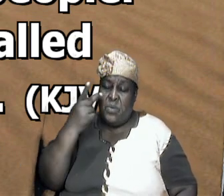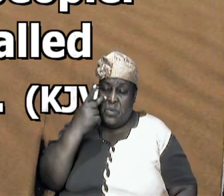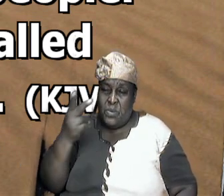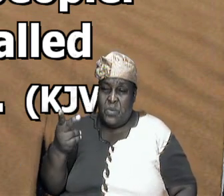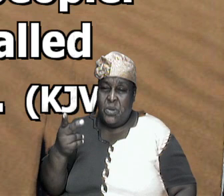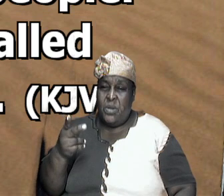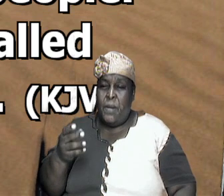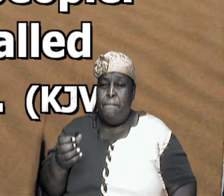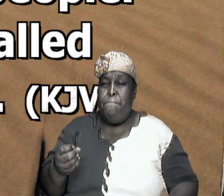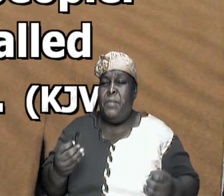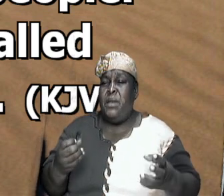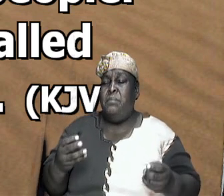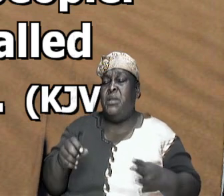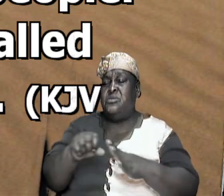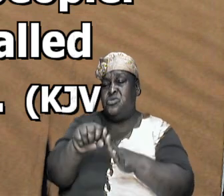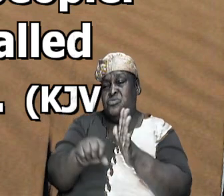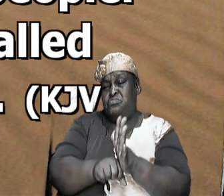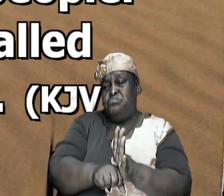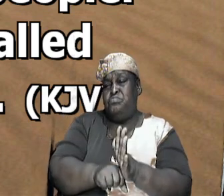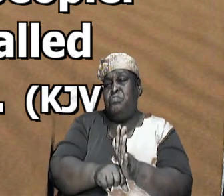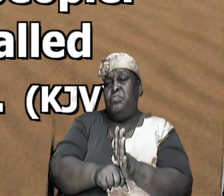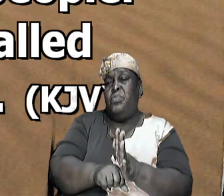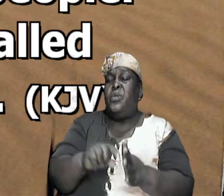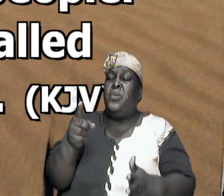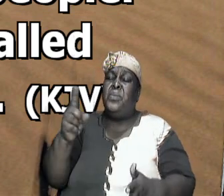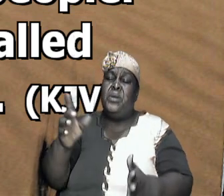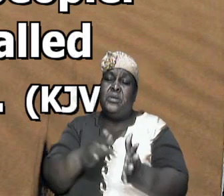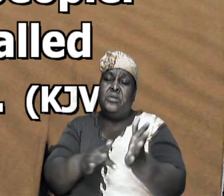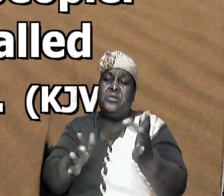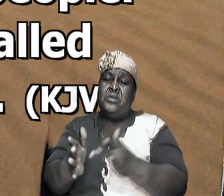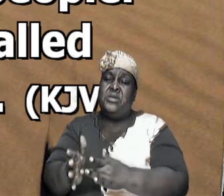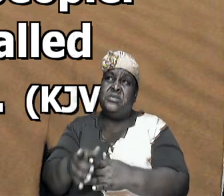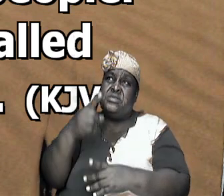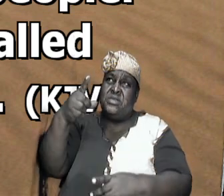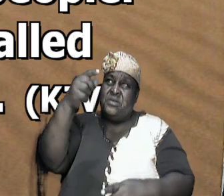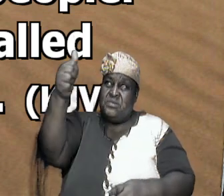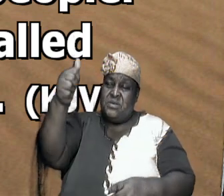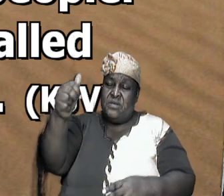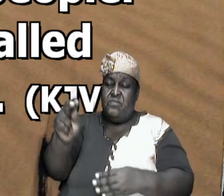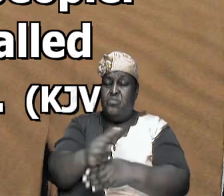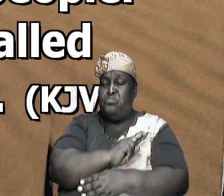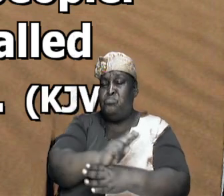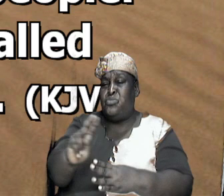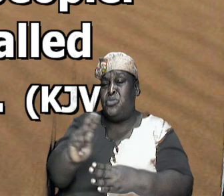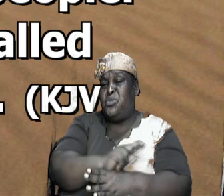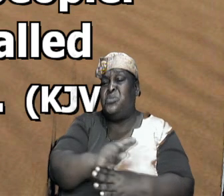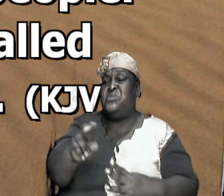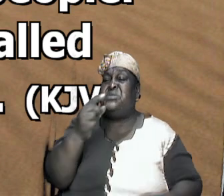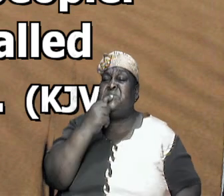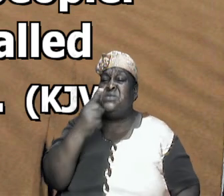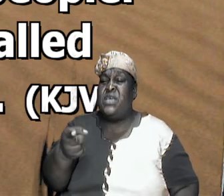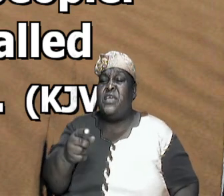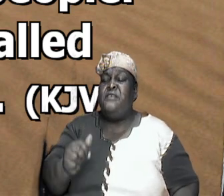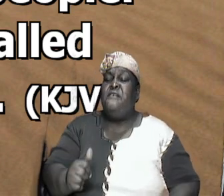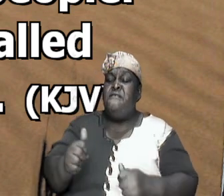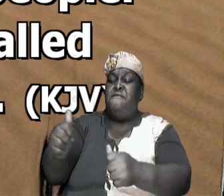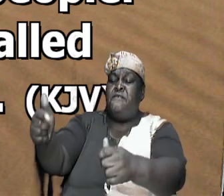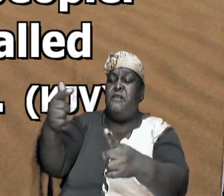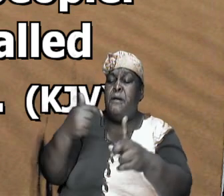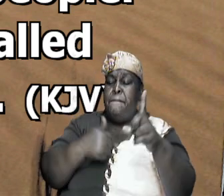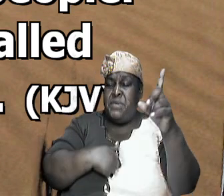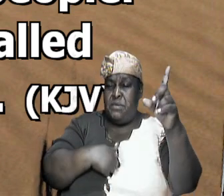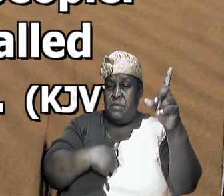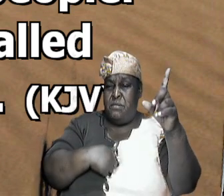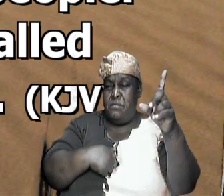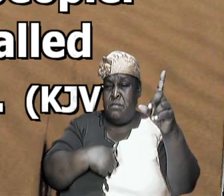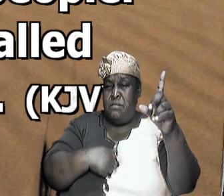a couple scripture where Jesus himself used the term, you know, follow me, which